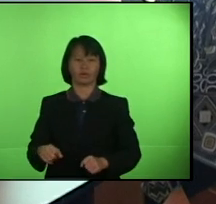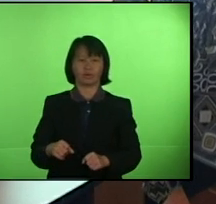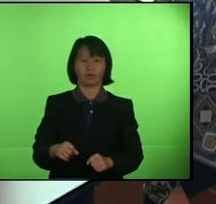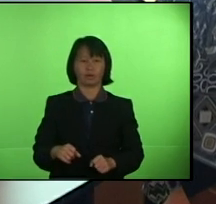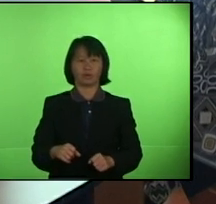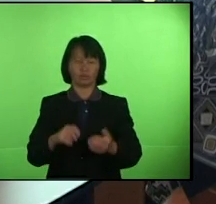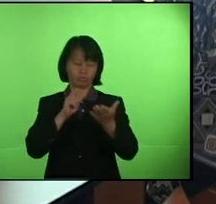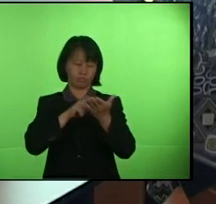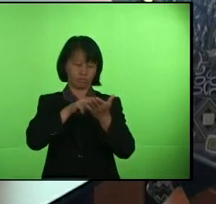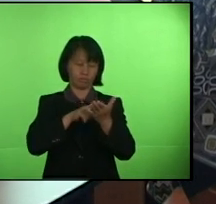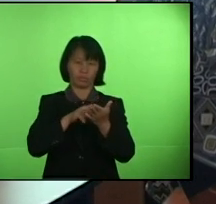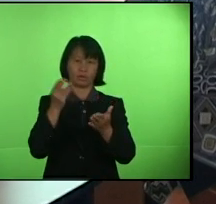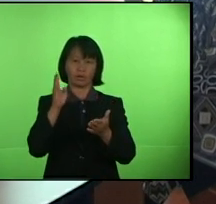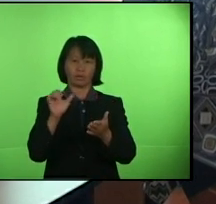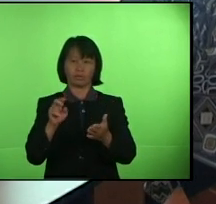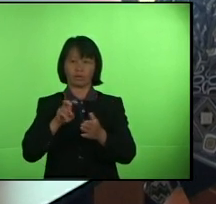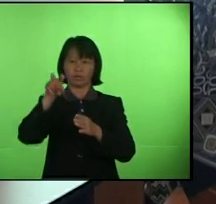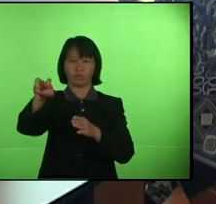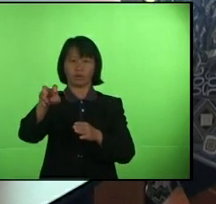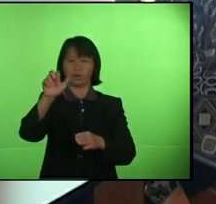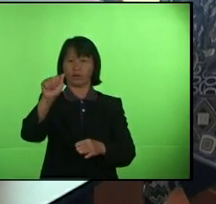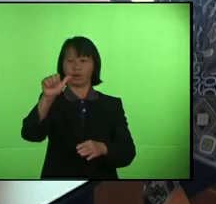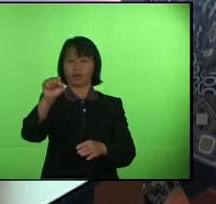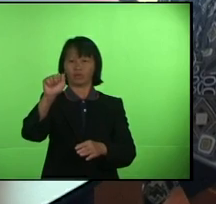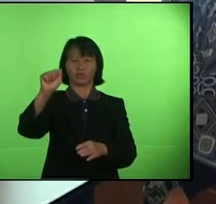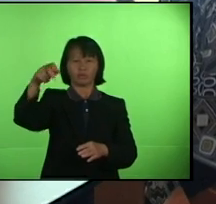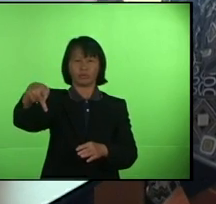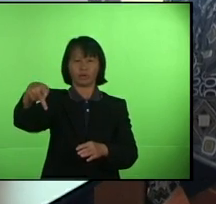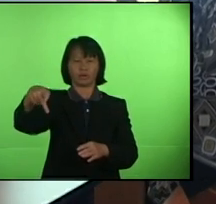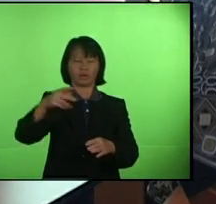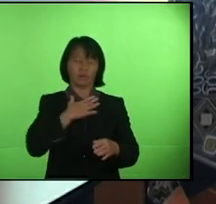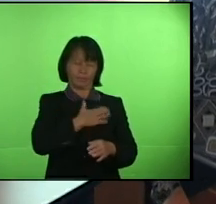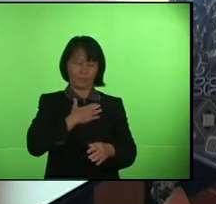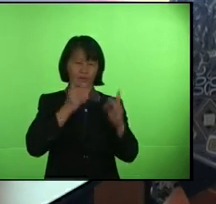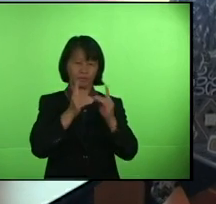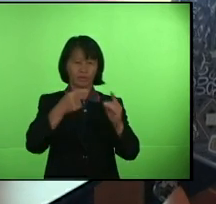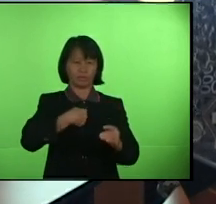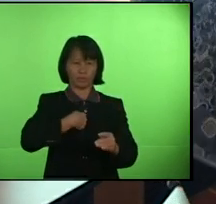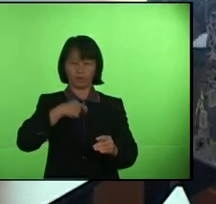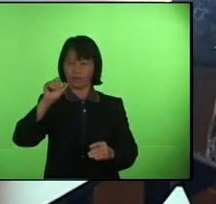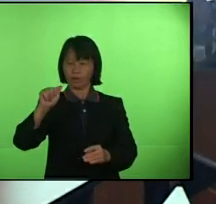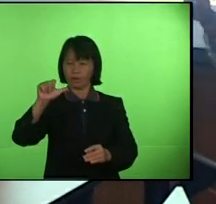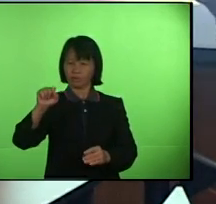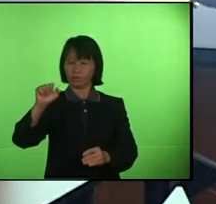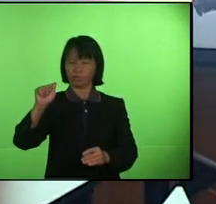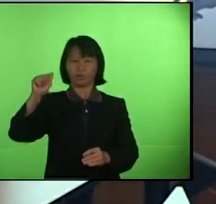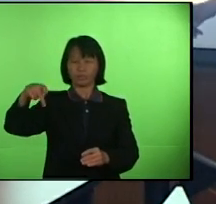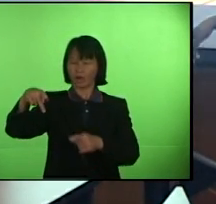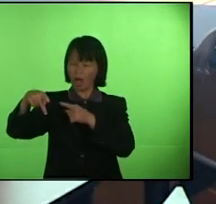please meet me ASAP. So it means please meet me as soon as possible. So those are